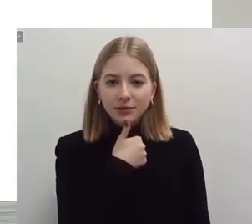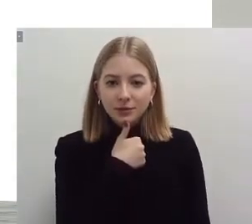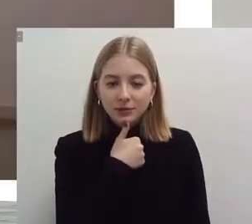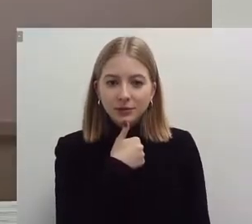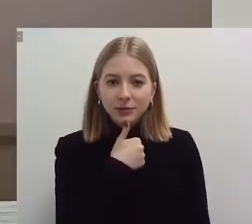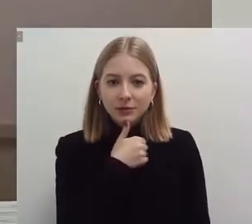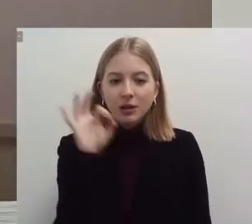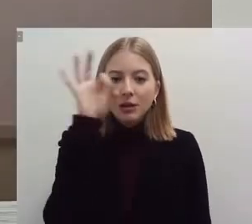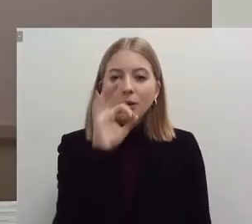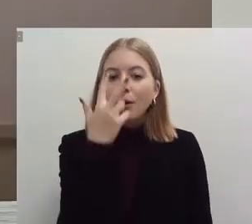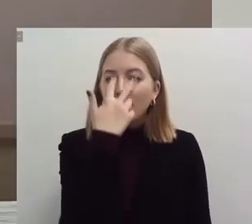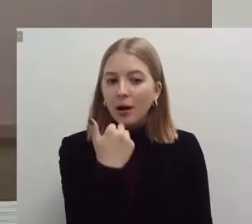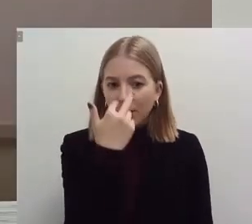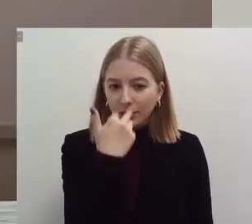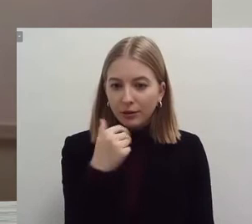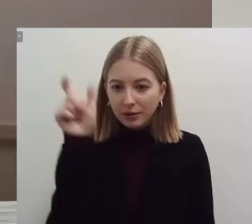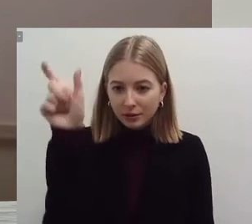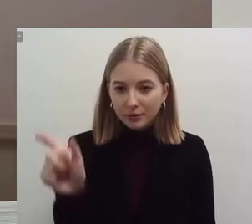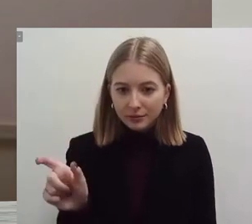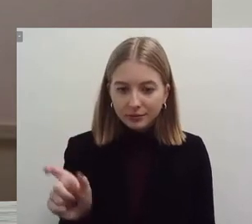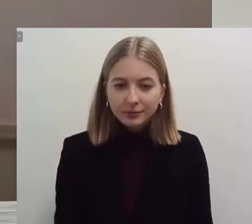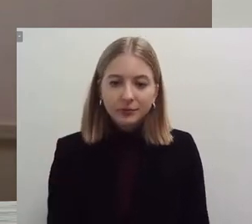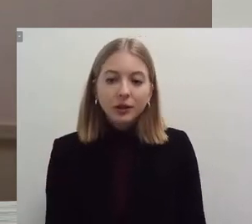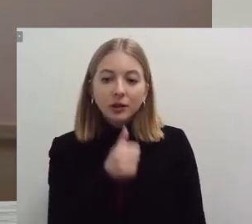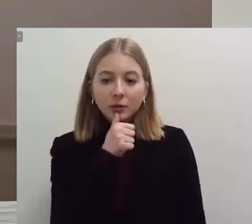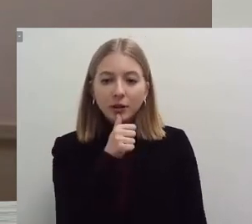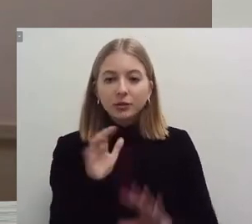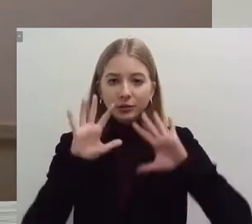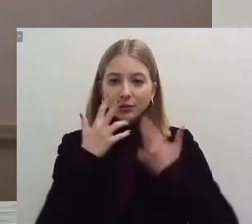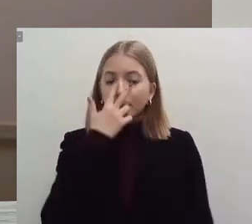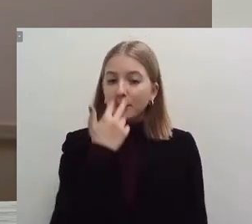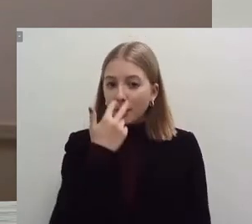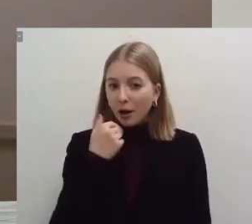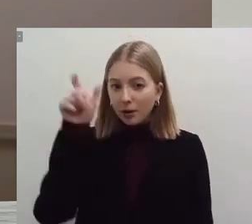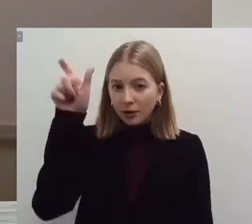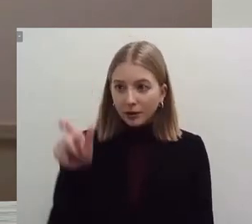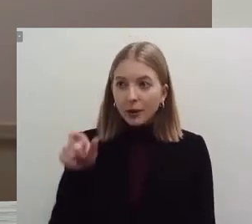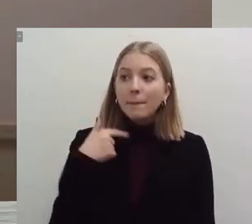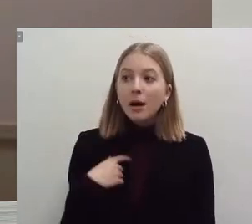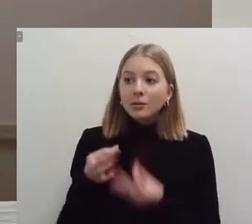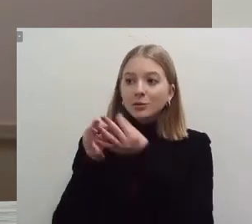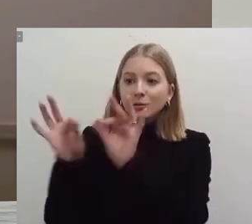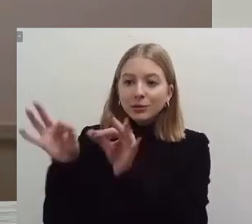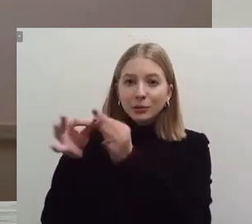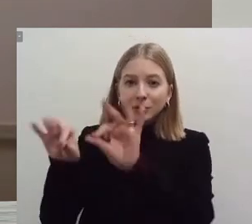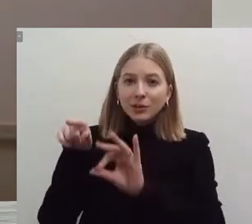Yeah, well, to start with, I think it's important to say that